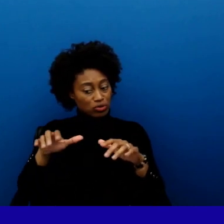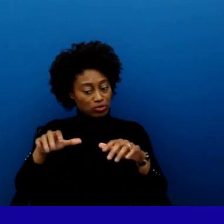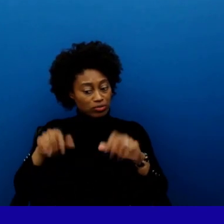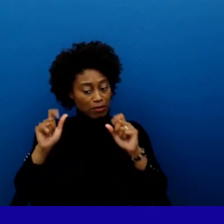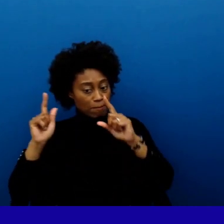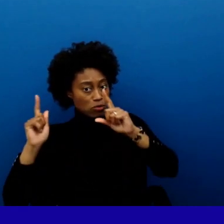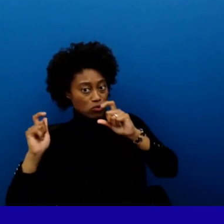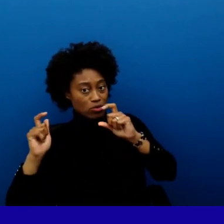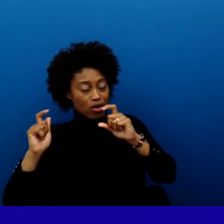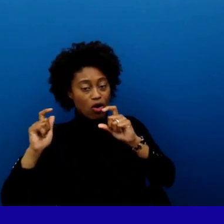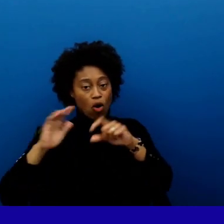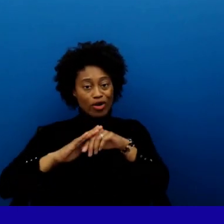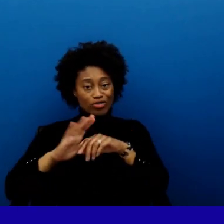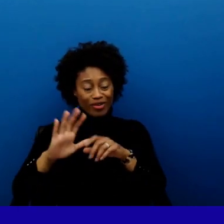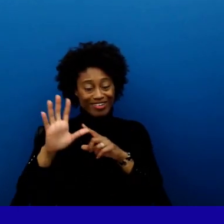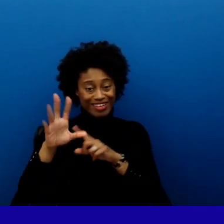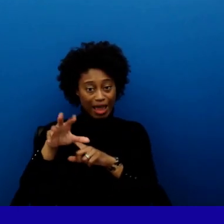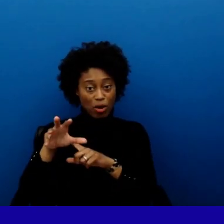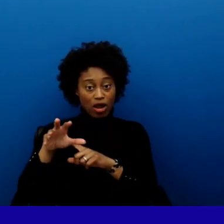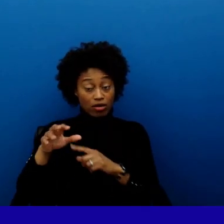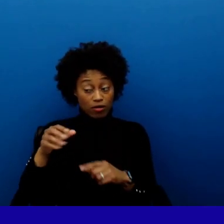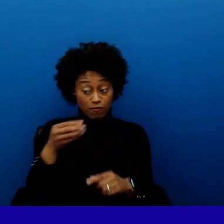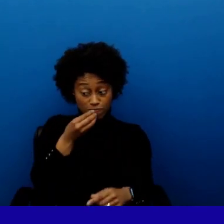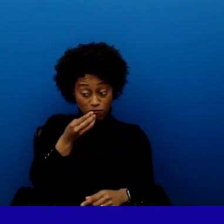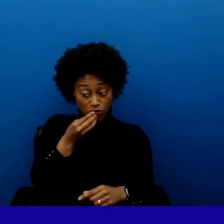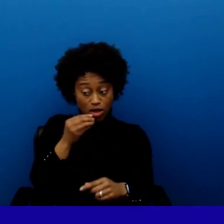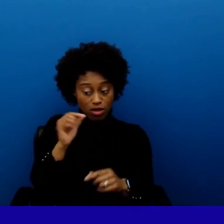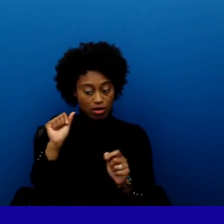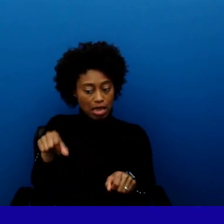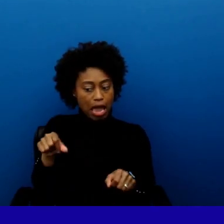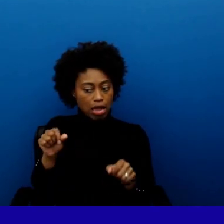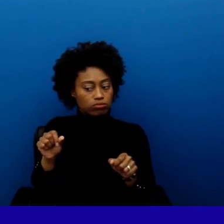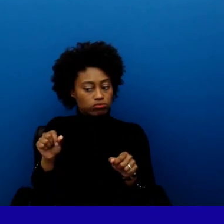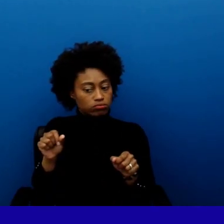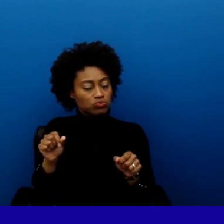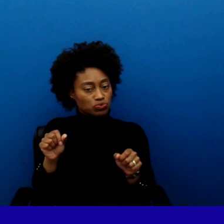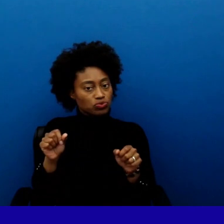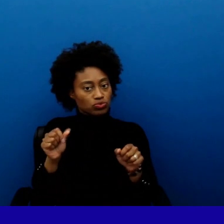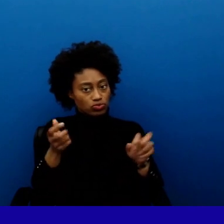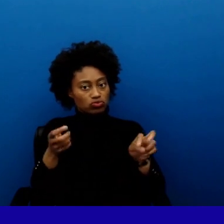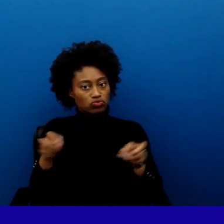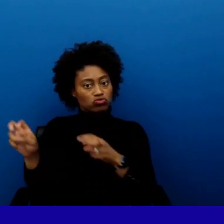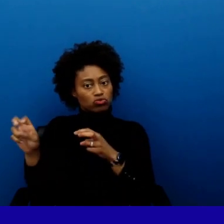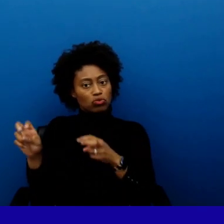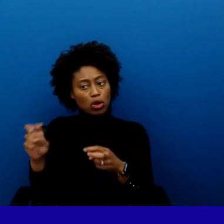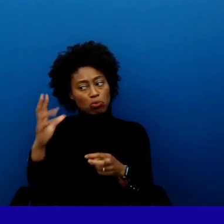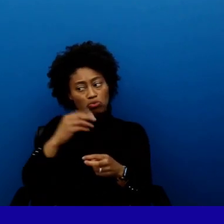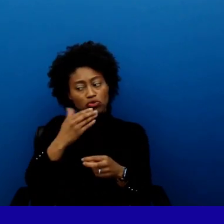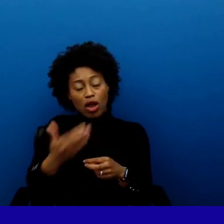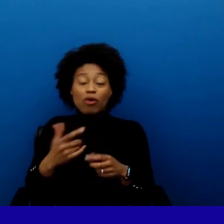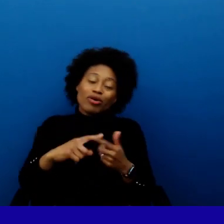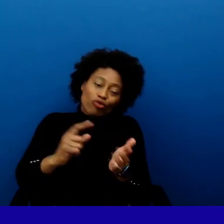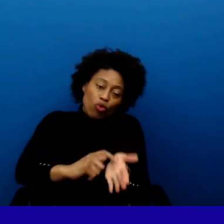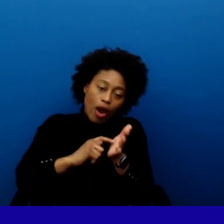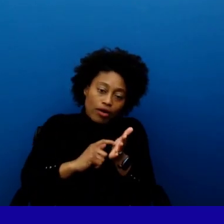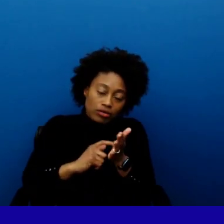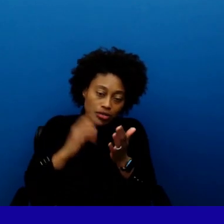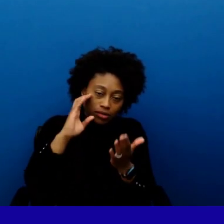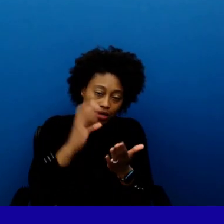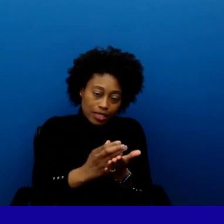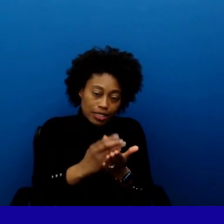camera that would be do well because you need to have food images. People let you first to eat with your